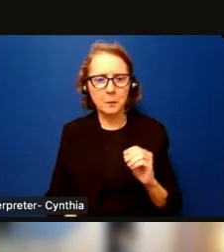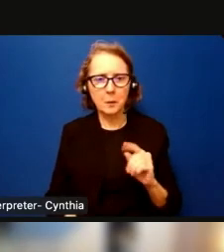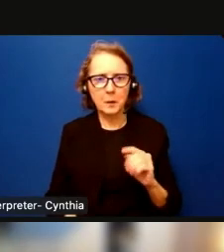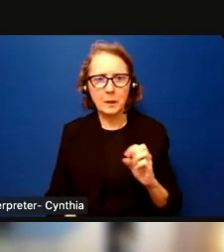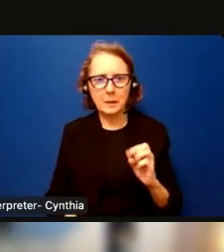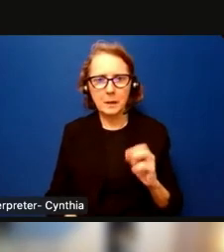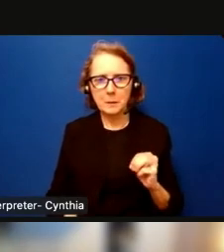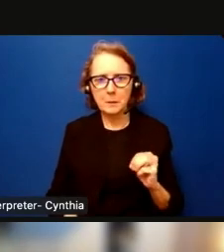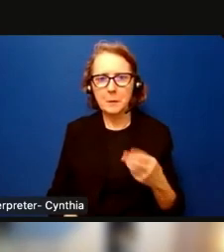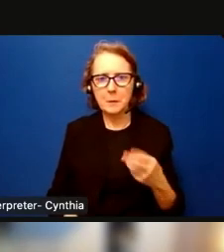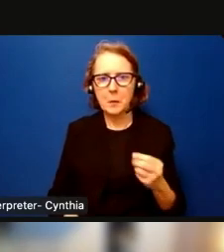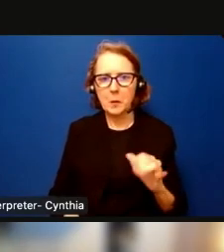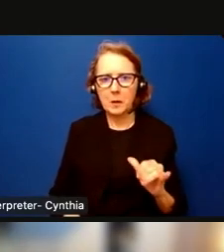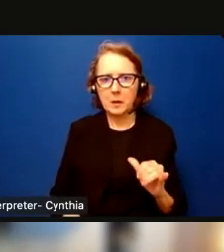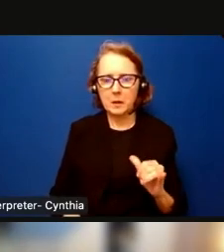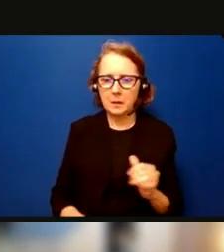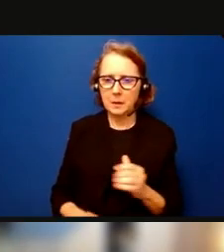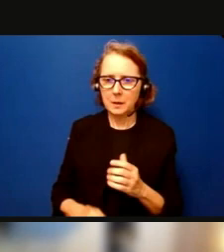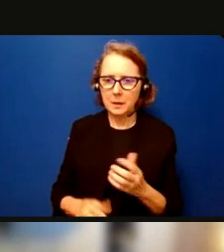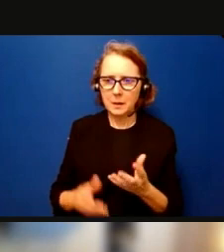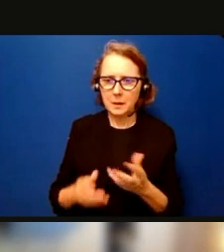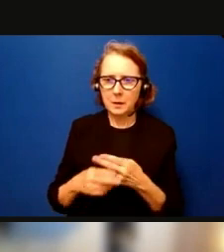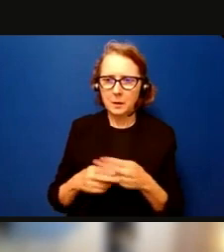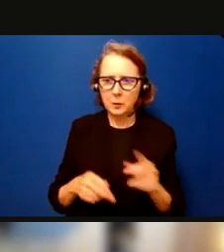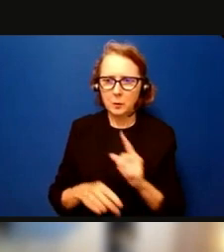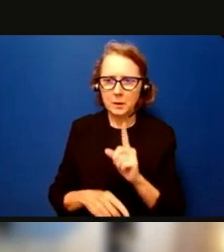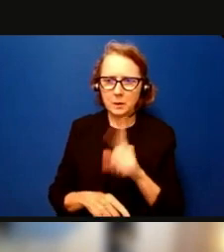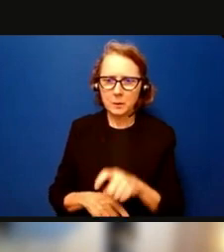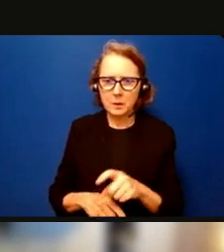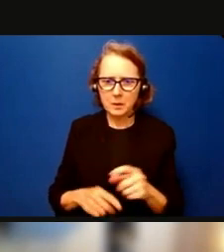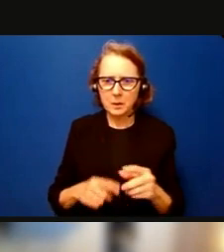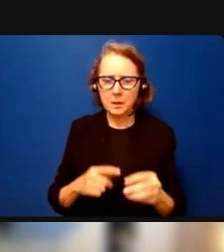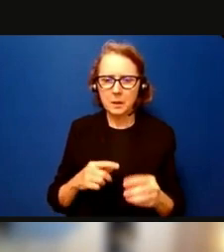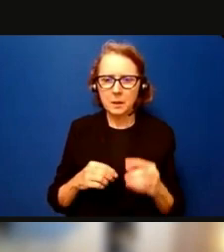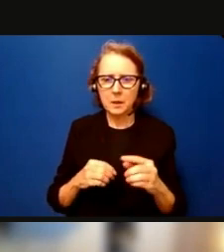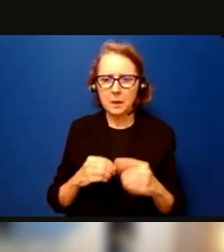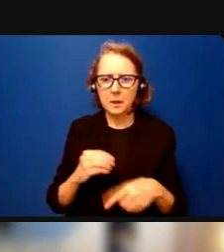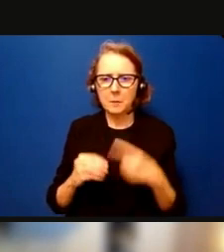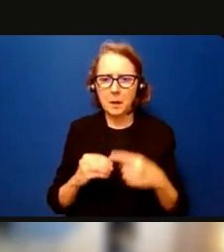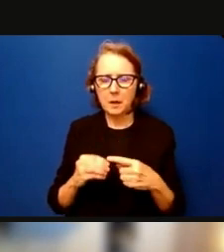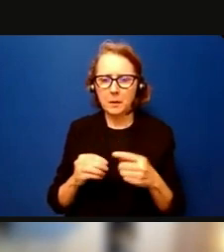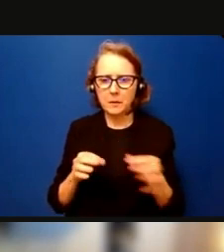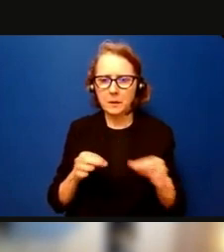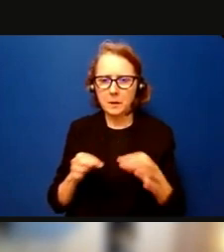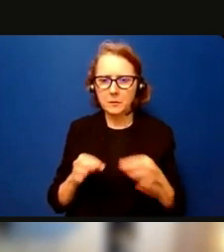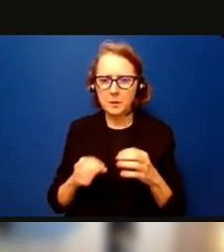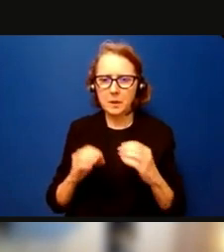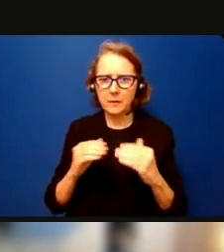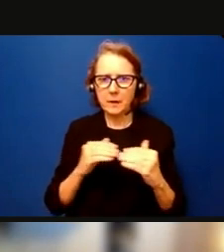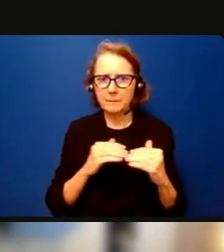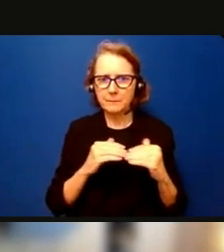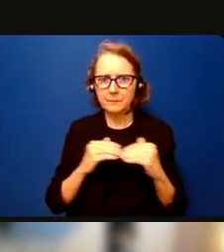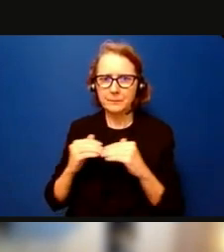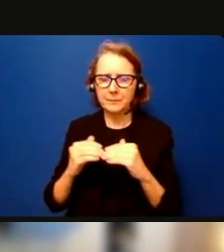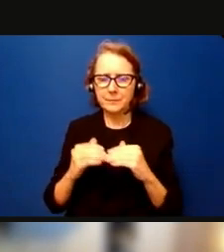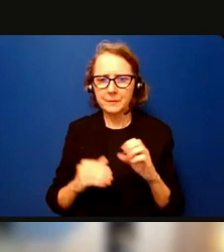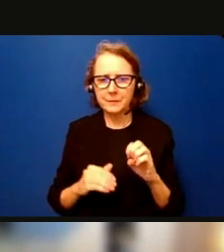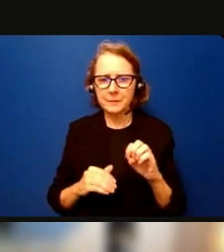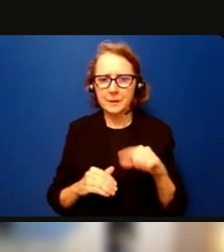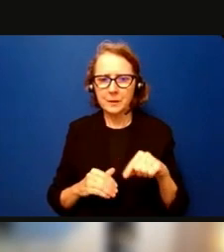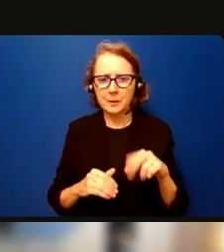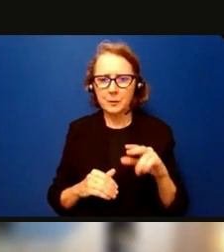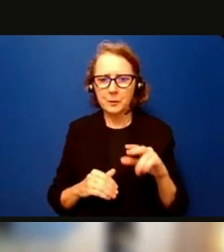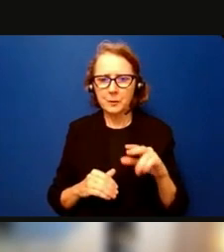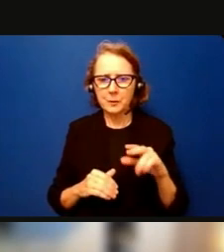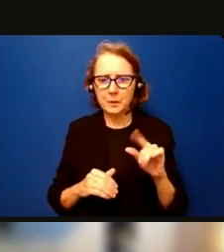question. With regards to the definition of equity or what's included in that, and Mr. Zink, will you also